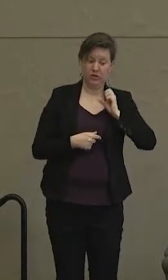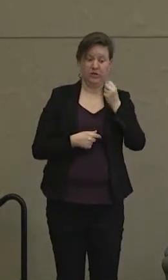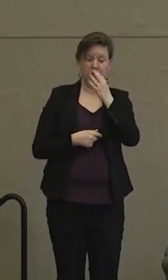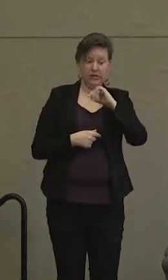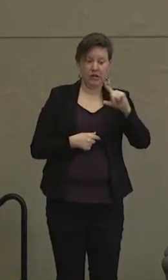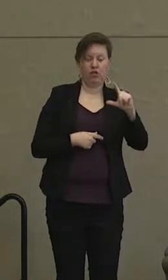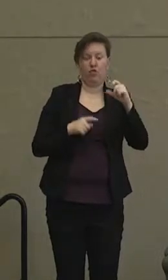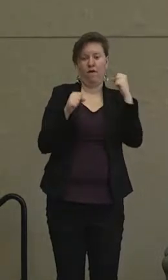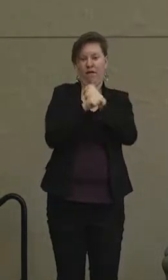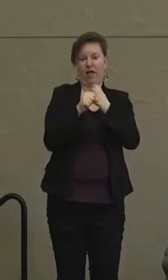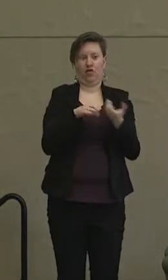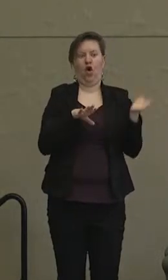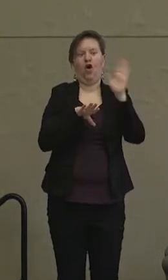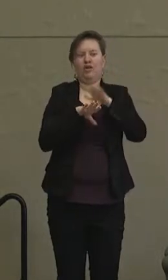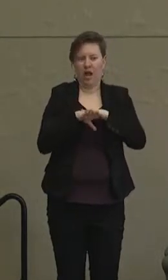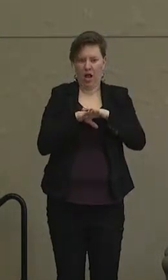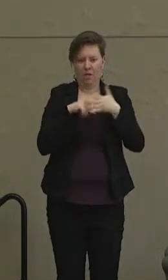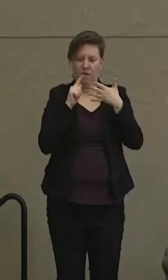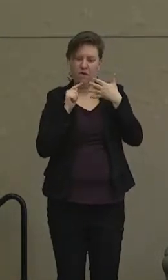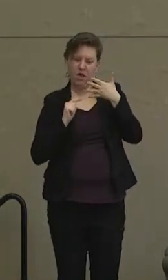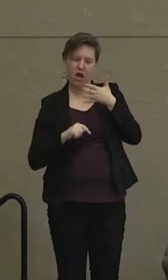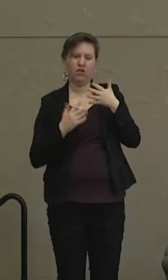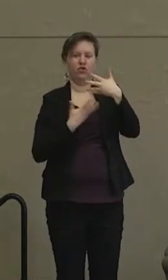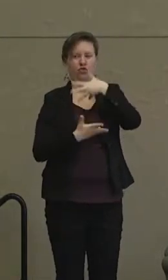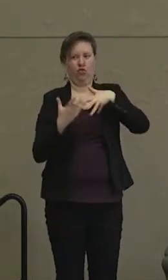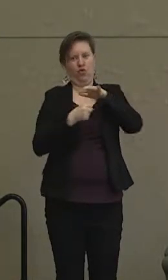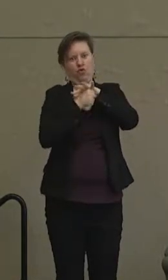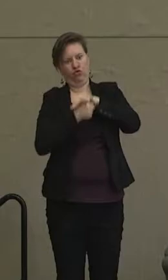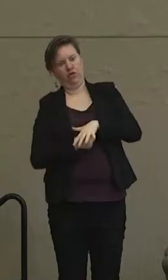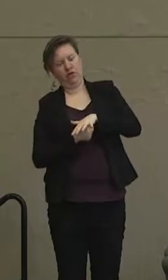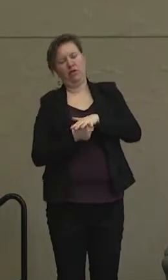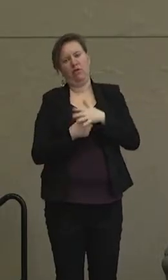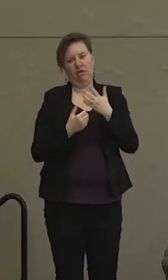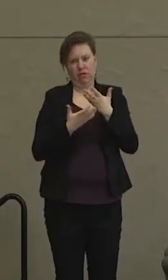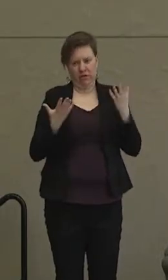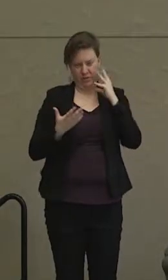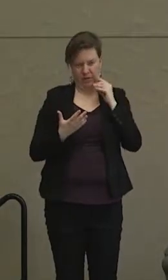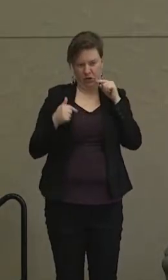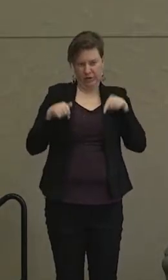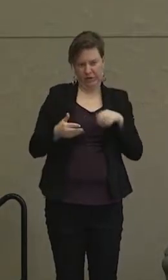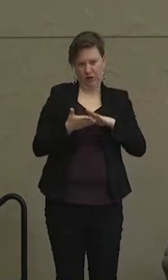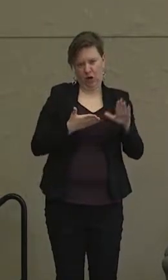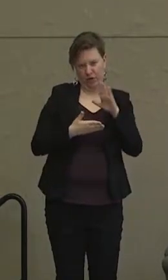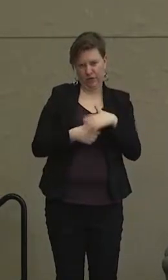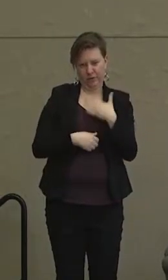violence on top of the other kinds of social stressors that they're experiencing in the academy. So thank you.